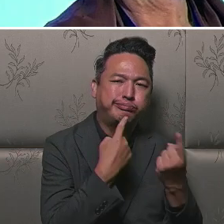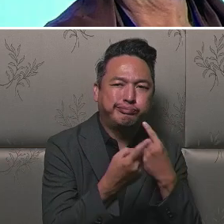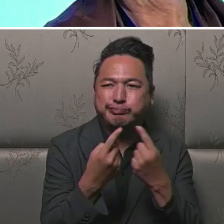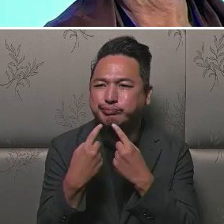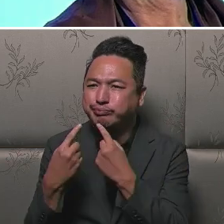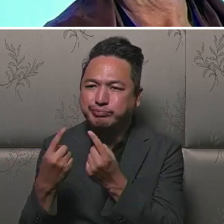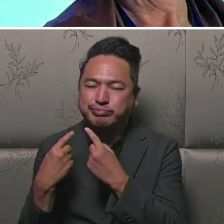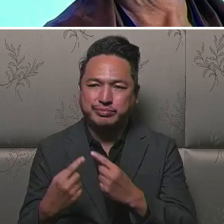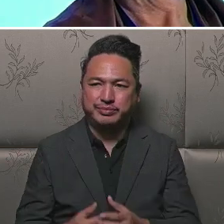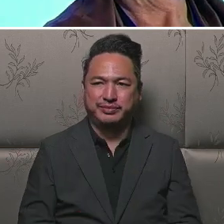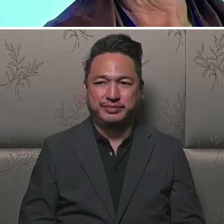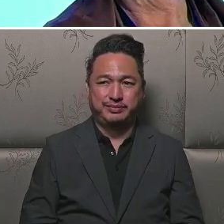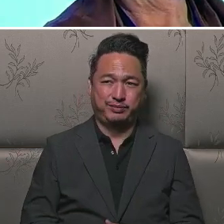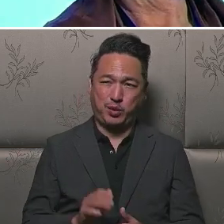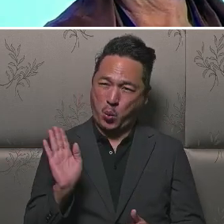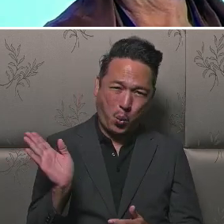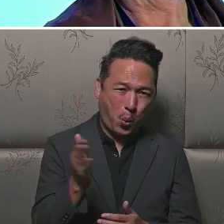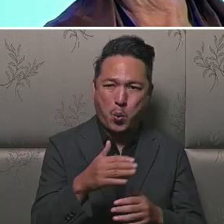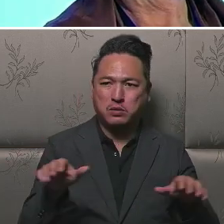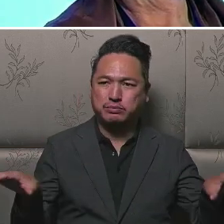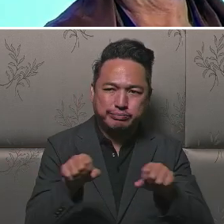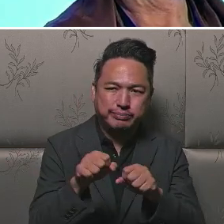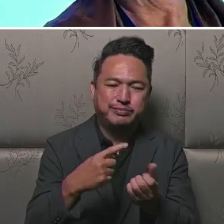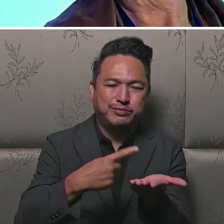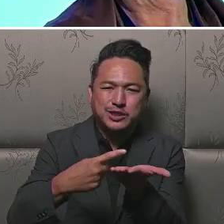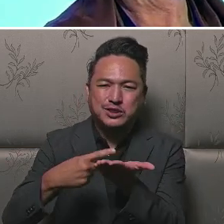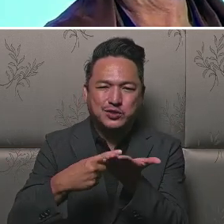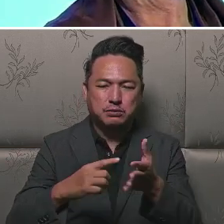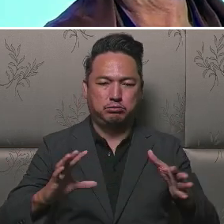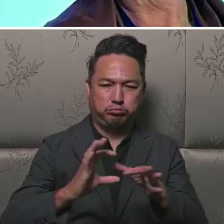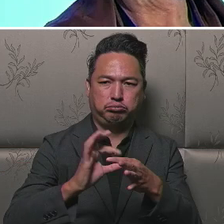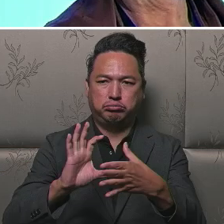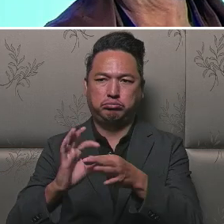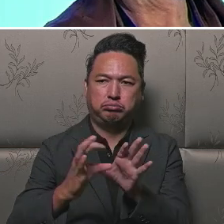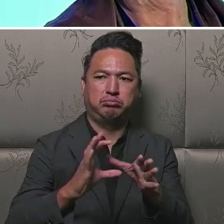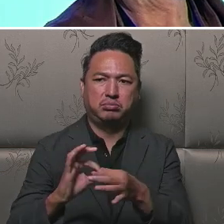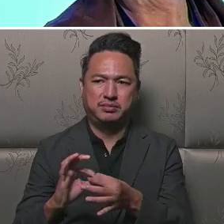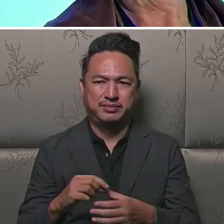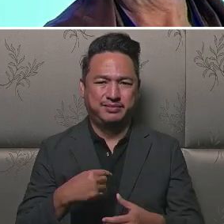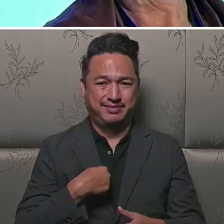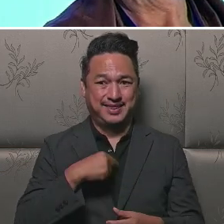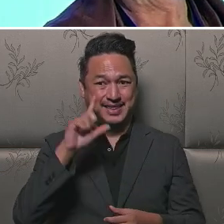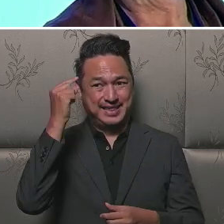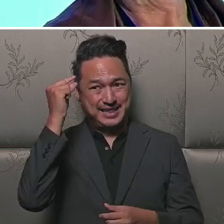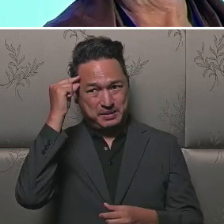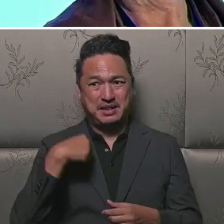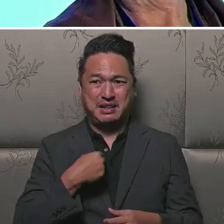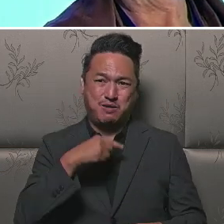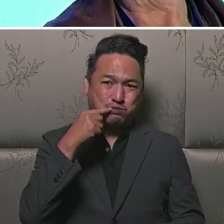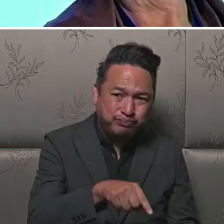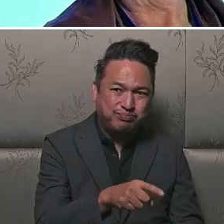support. It is a unique approach that is centered on culture and is really